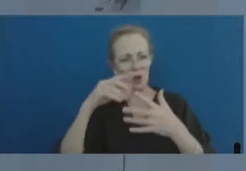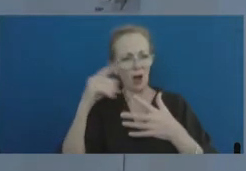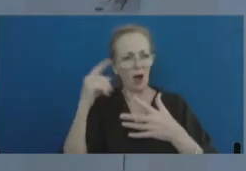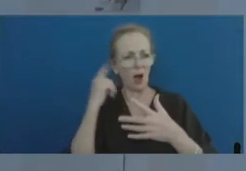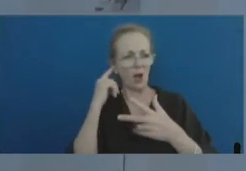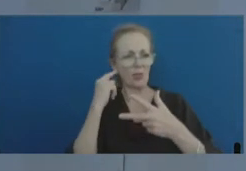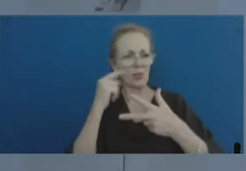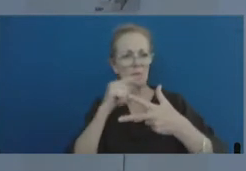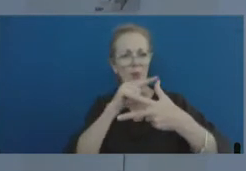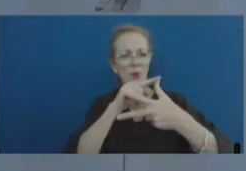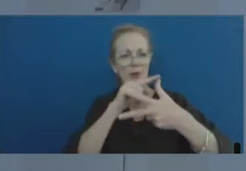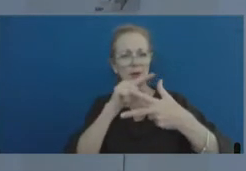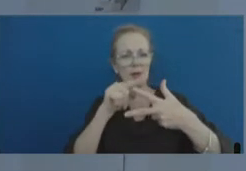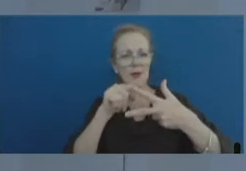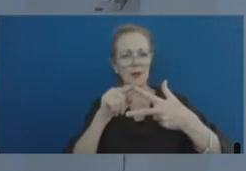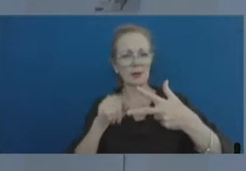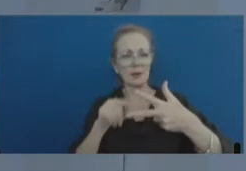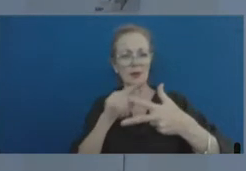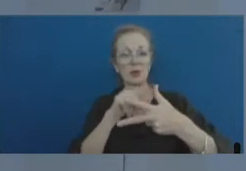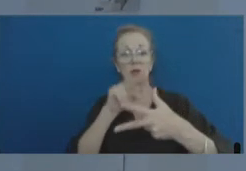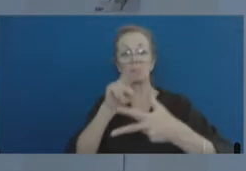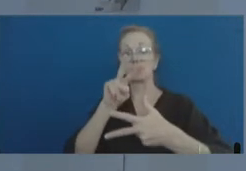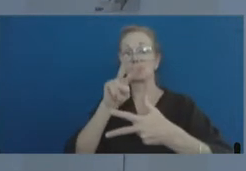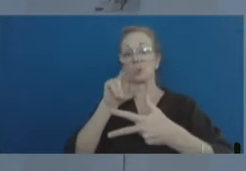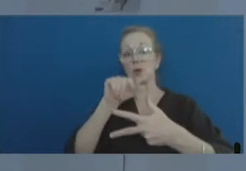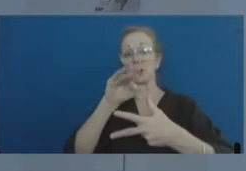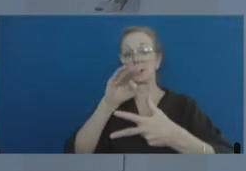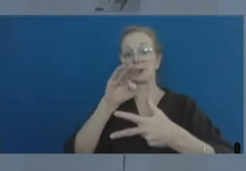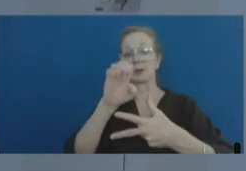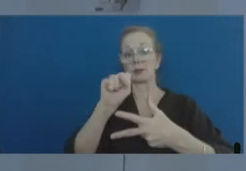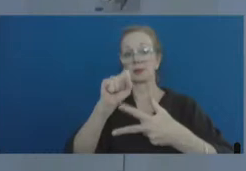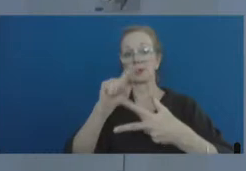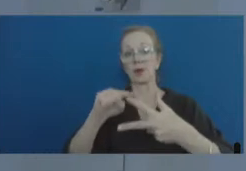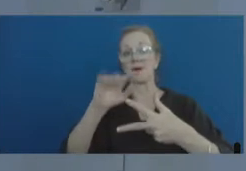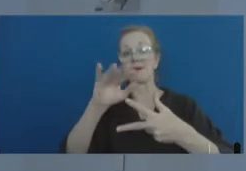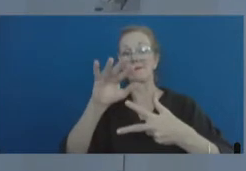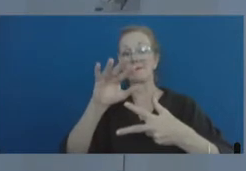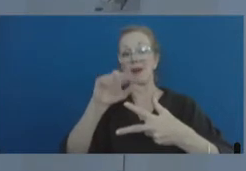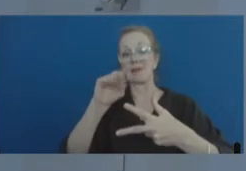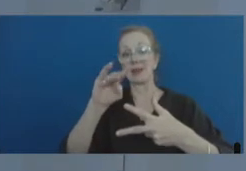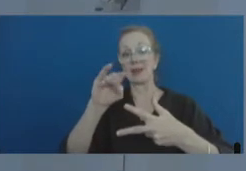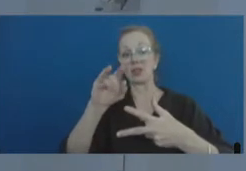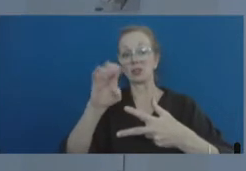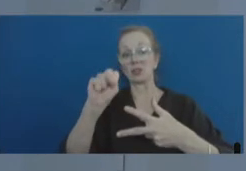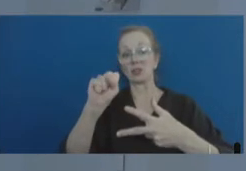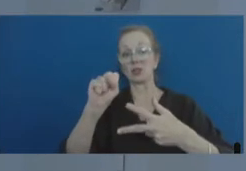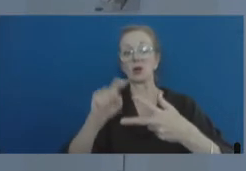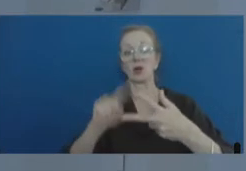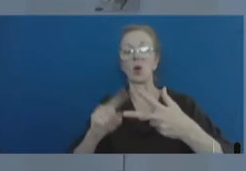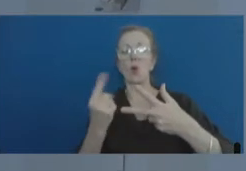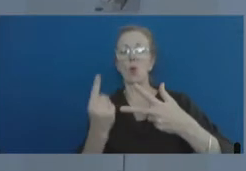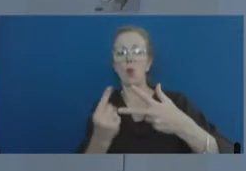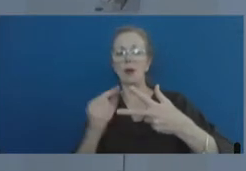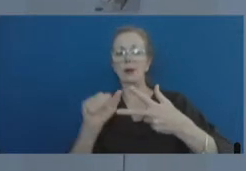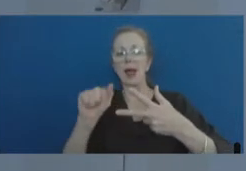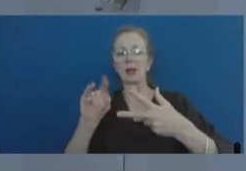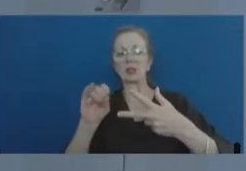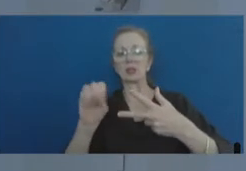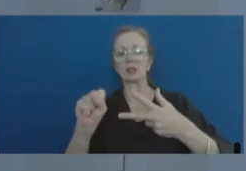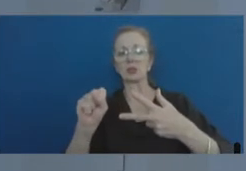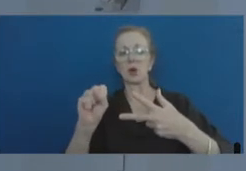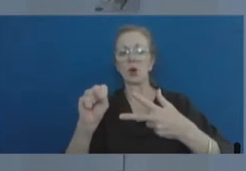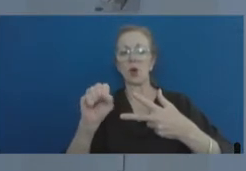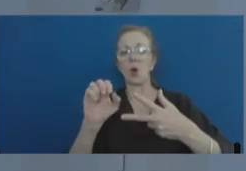this change. I heard 2 acres or more, 5 acres or more, or 1 acre or more. So what can you,